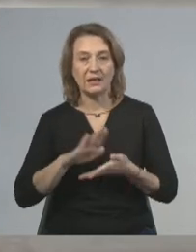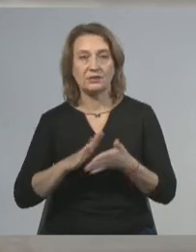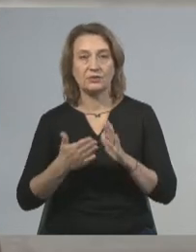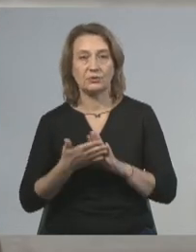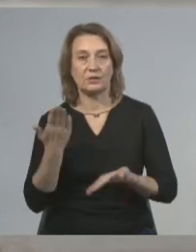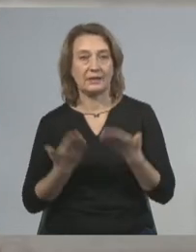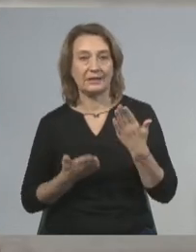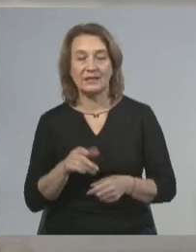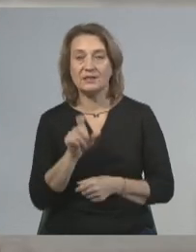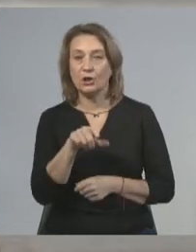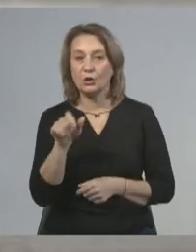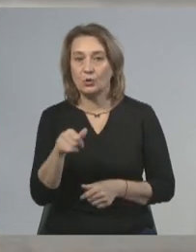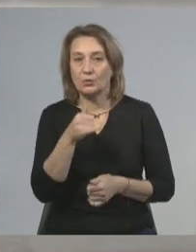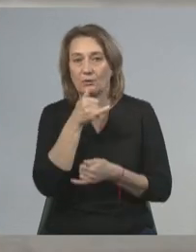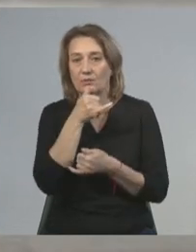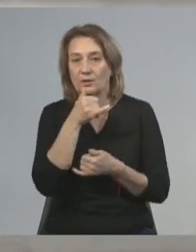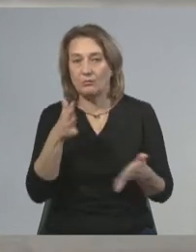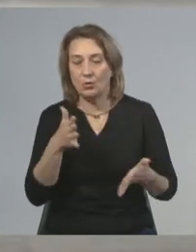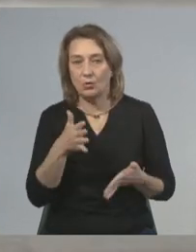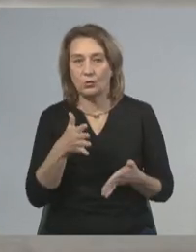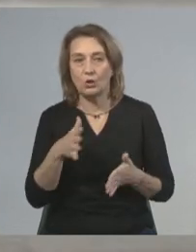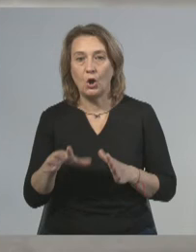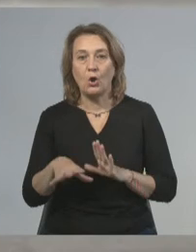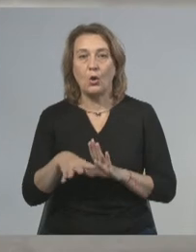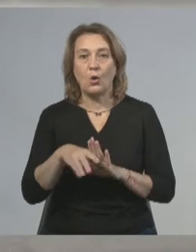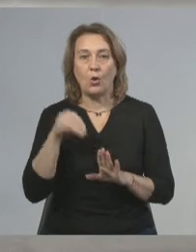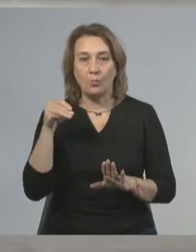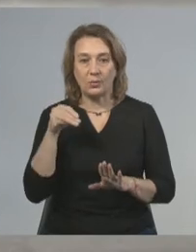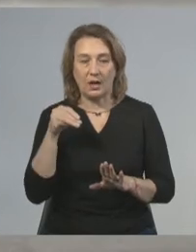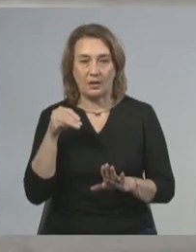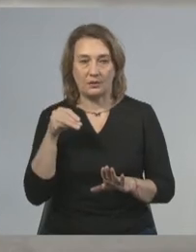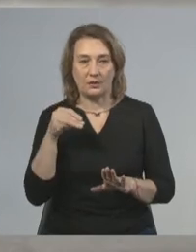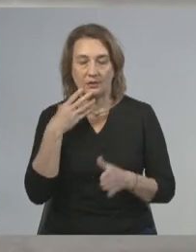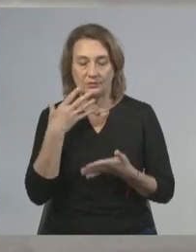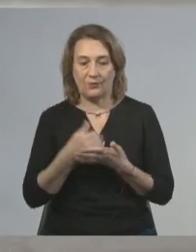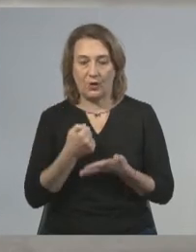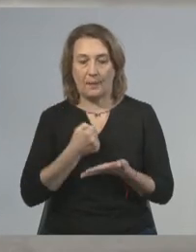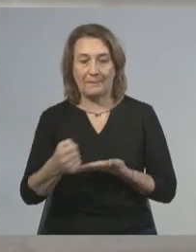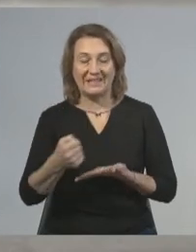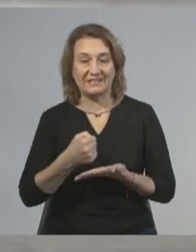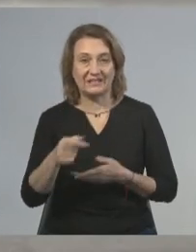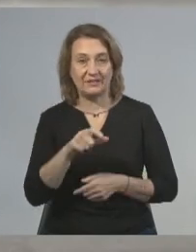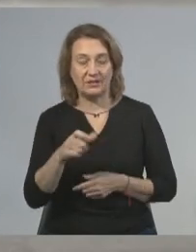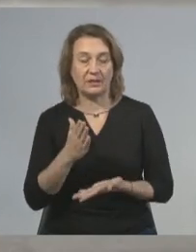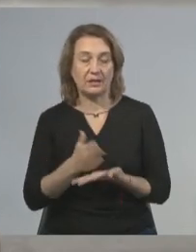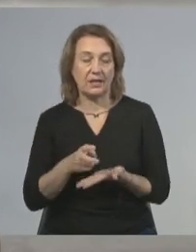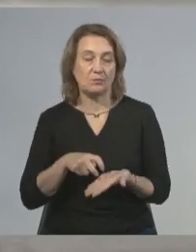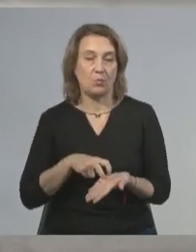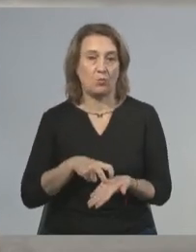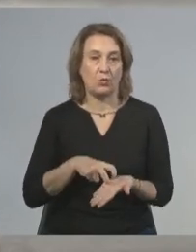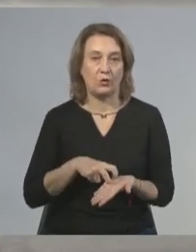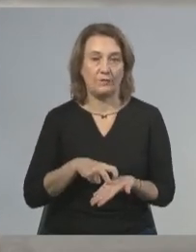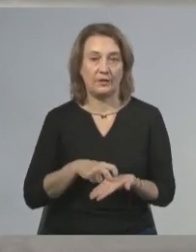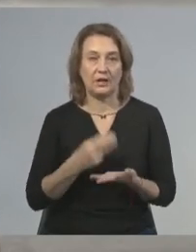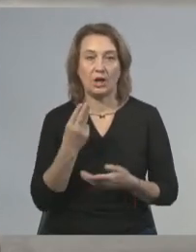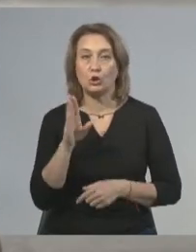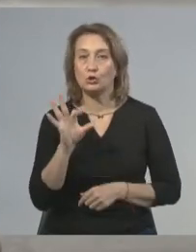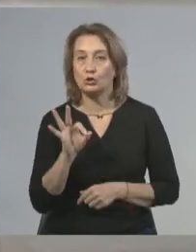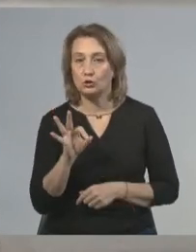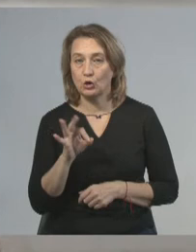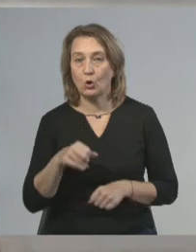at this particular situation because if people cannot choose their representatives legally